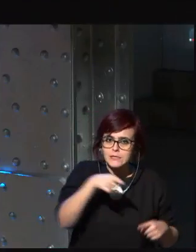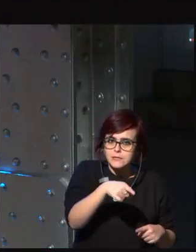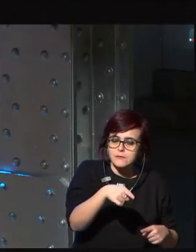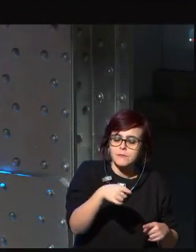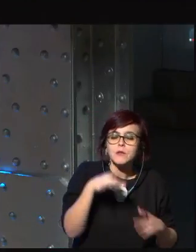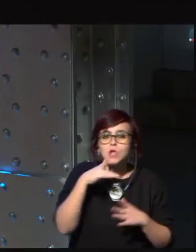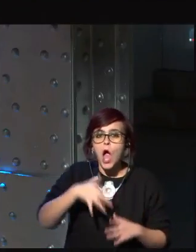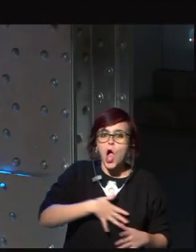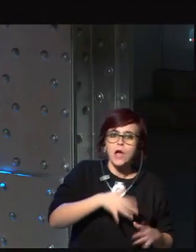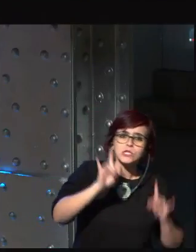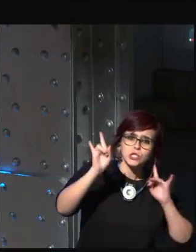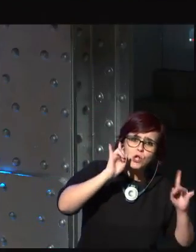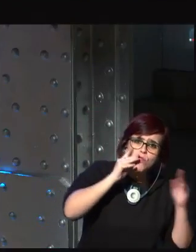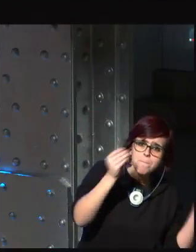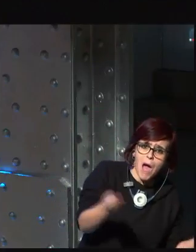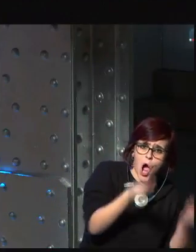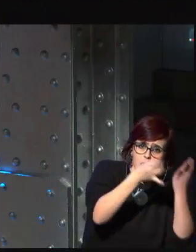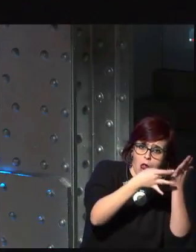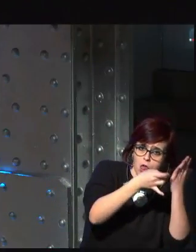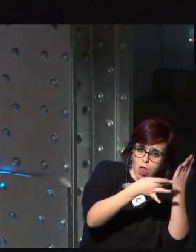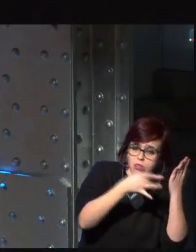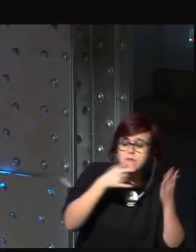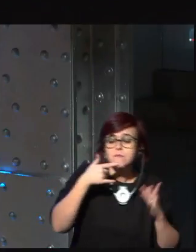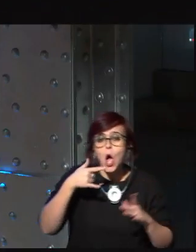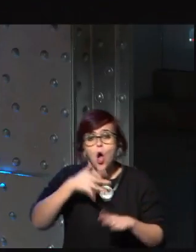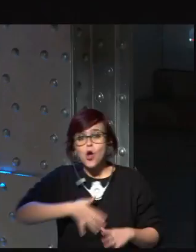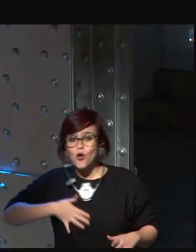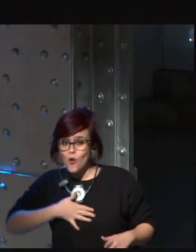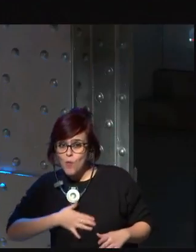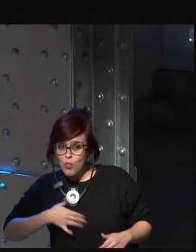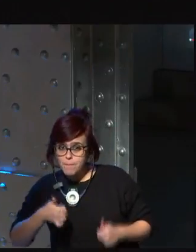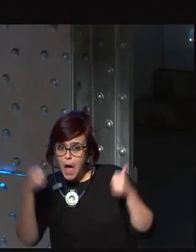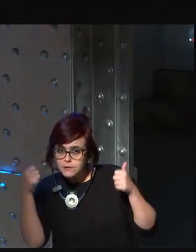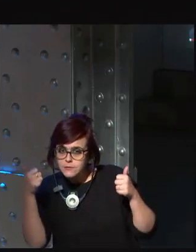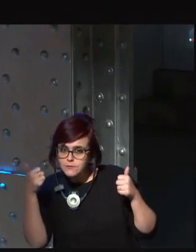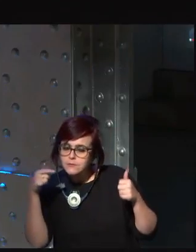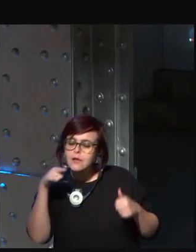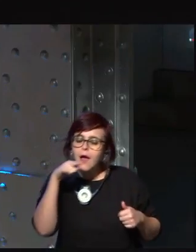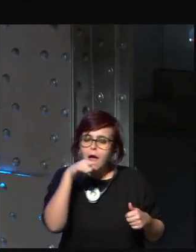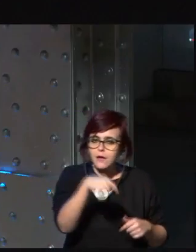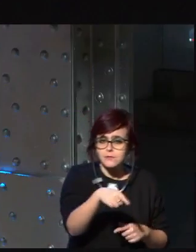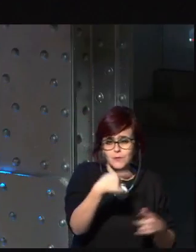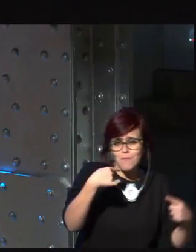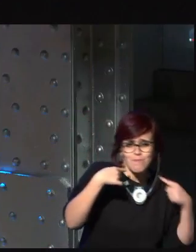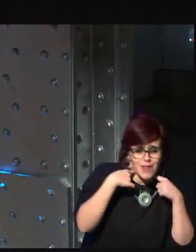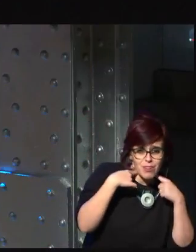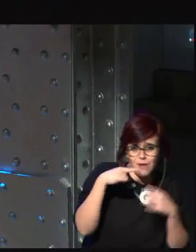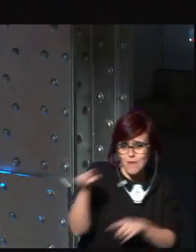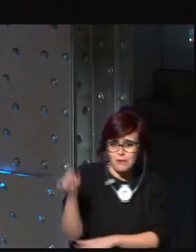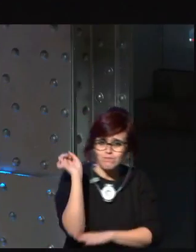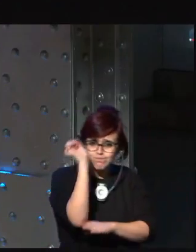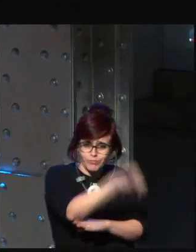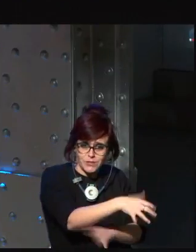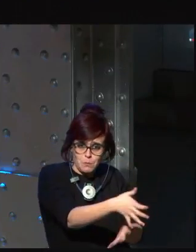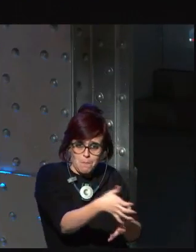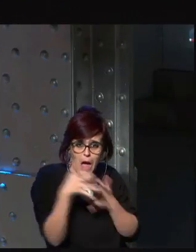I think that's really what drives sound formats, is how easy it is for us to integrate it into our lives, not how good does it